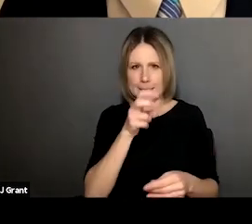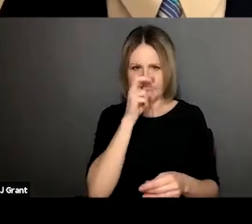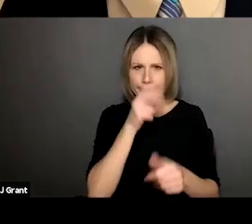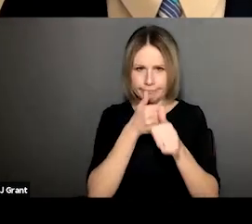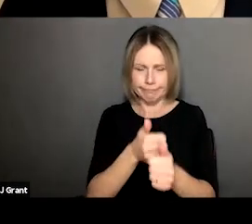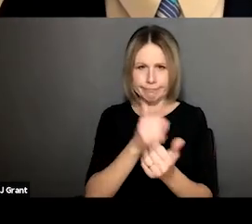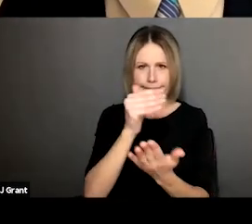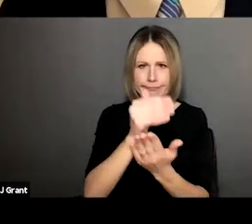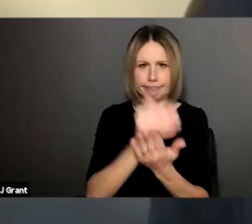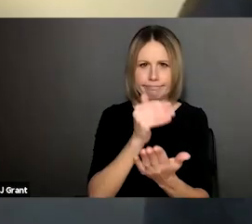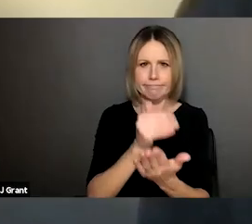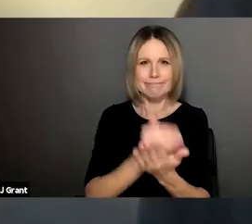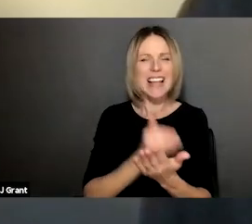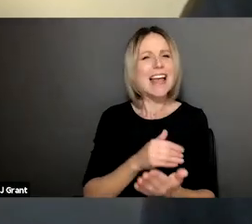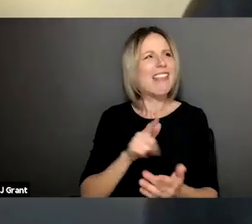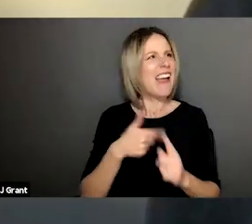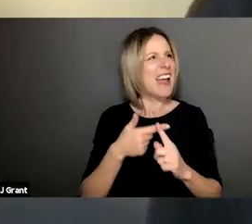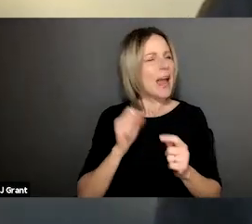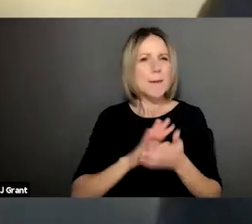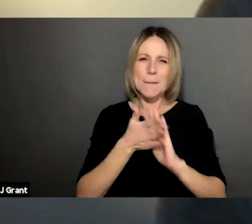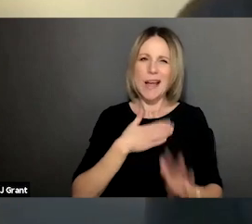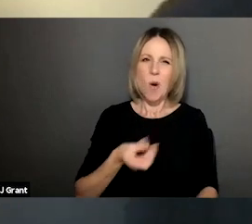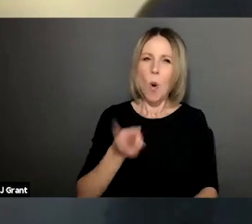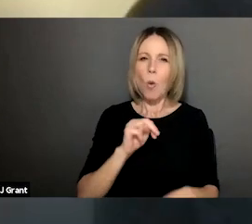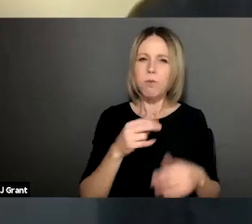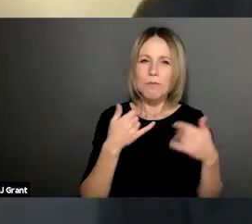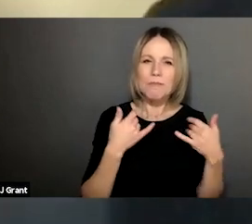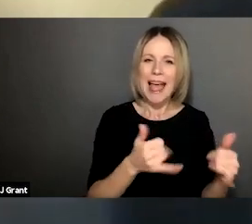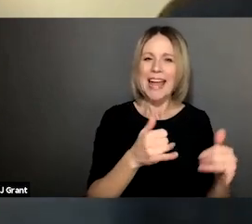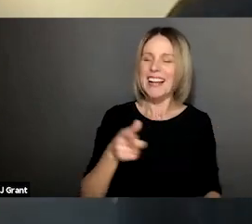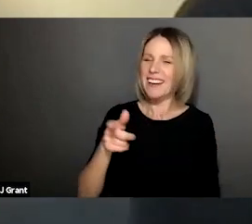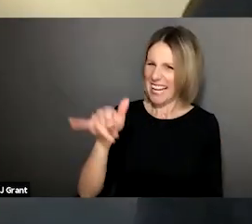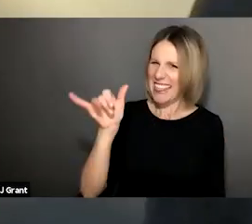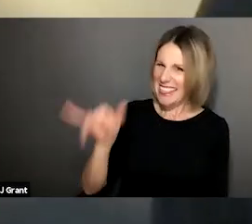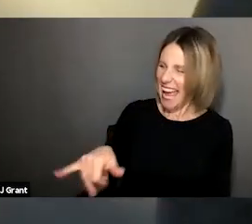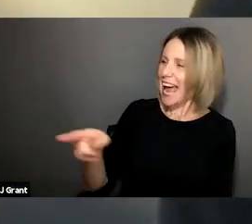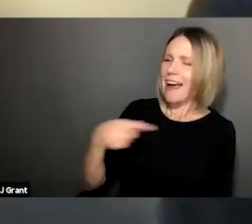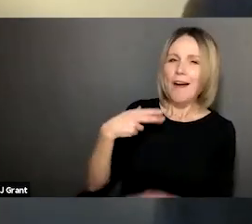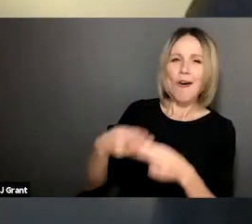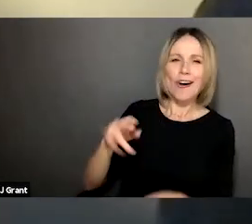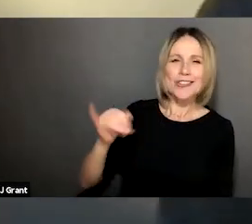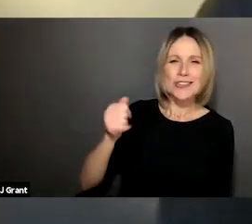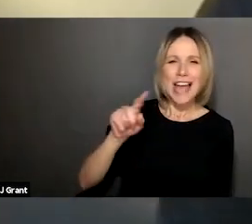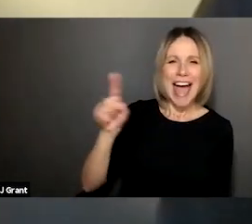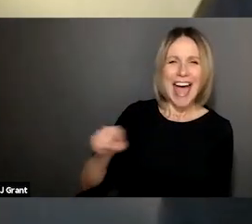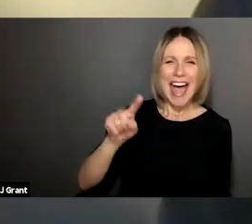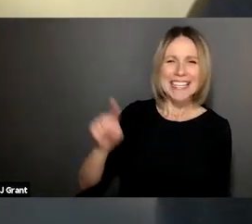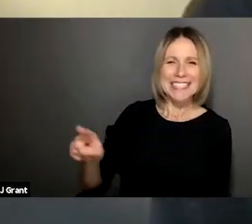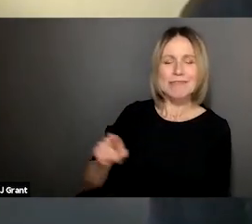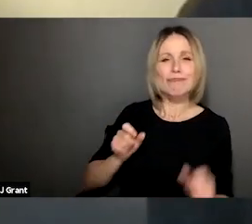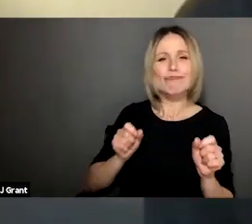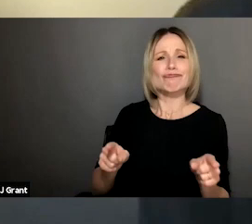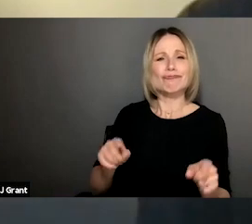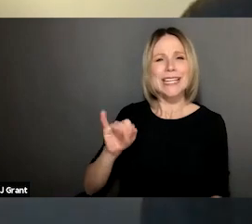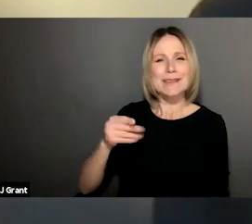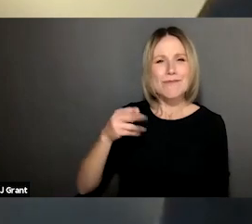your own direction with it. Yeah, it's jazz, man. It's improv. You can do it as you like. I don't recommend Great